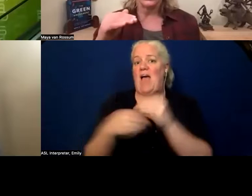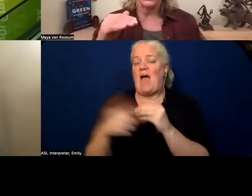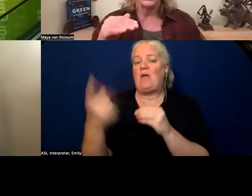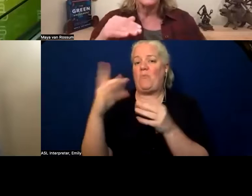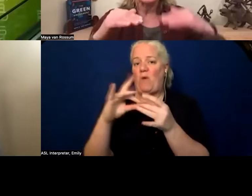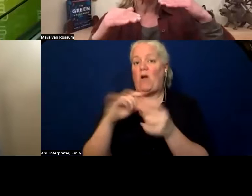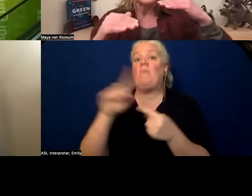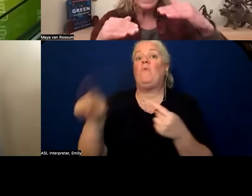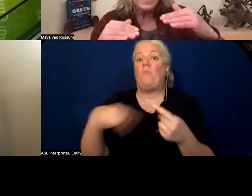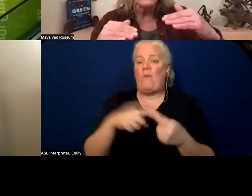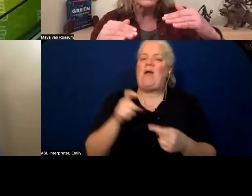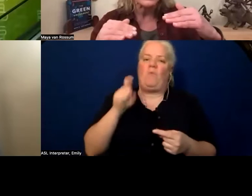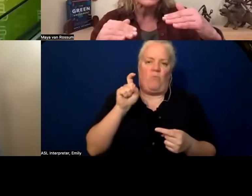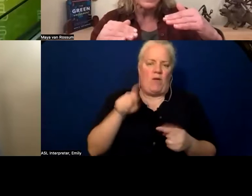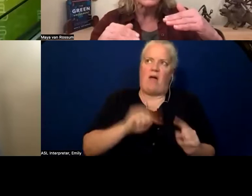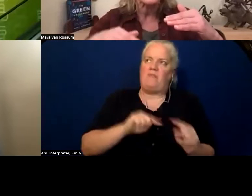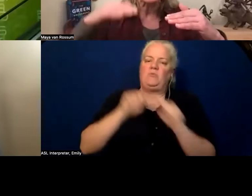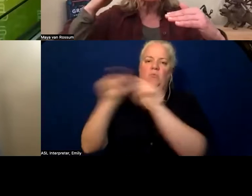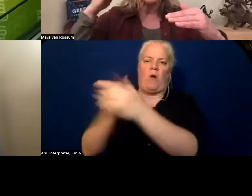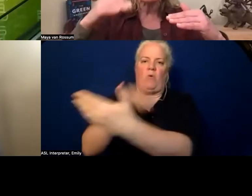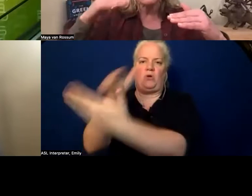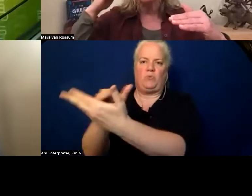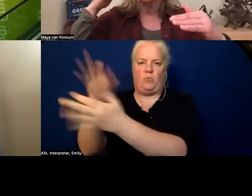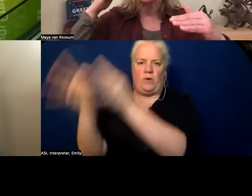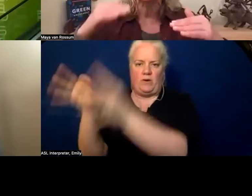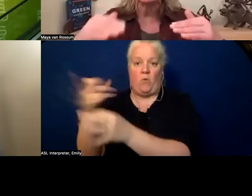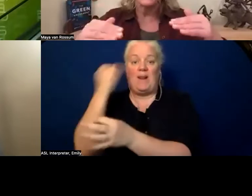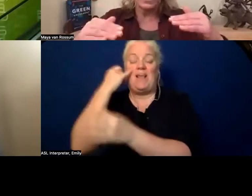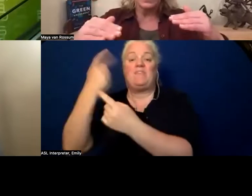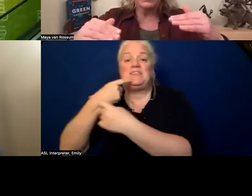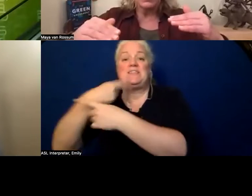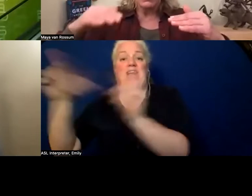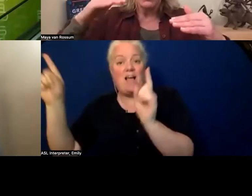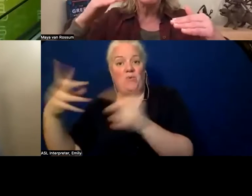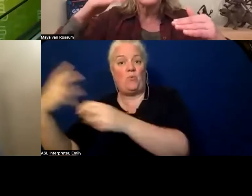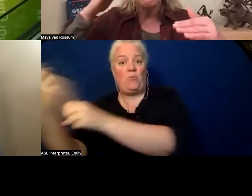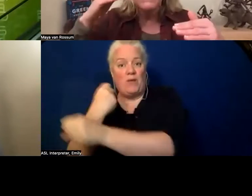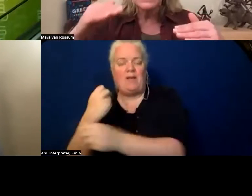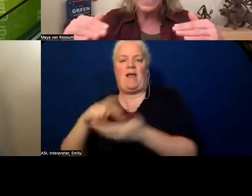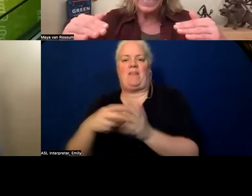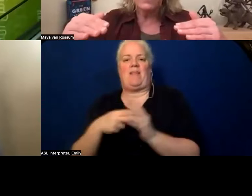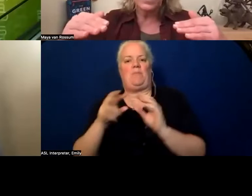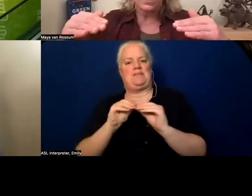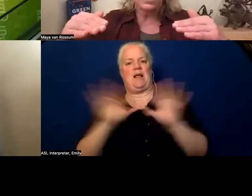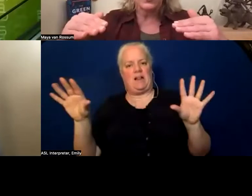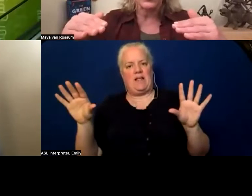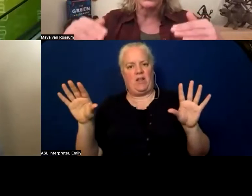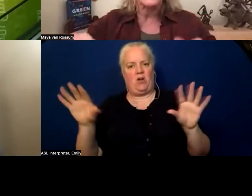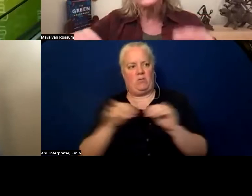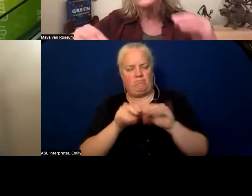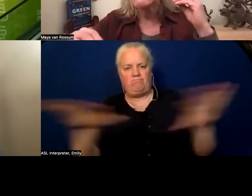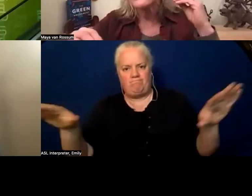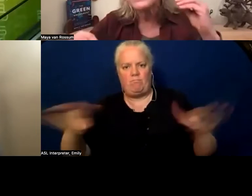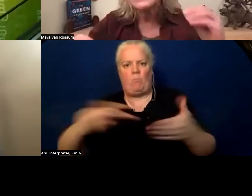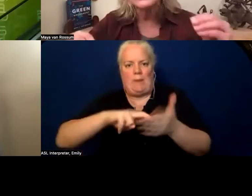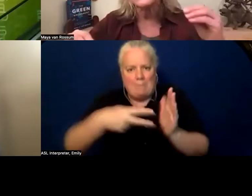into court and we have a success, then we offer clarity on what it means to have this constitutional right.